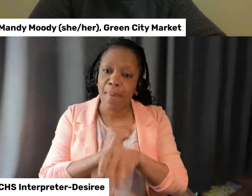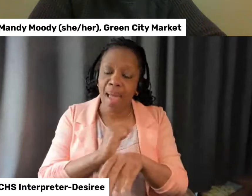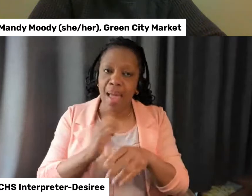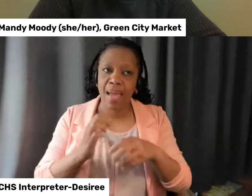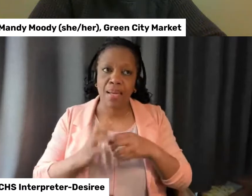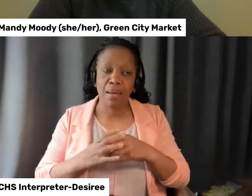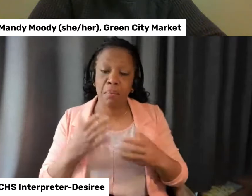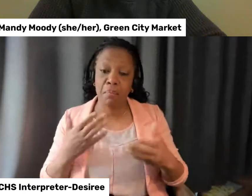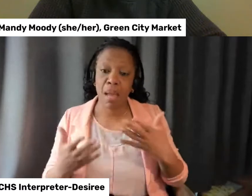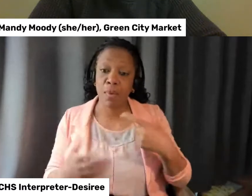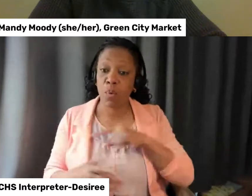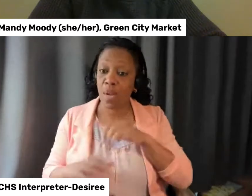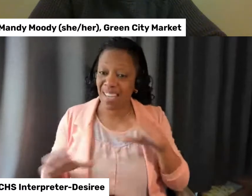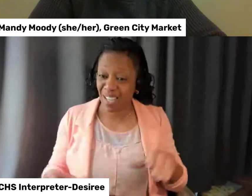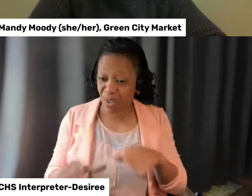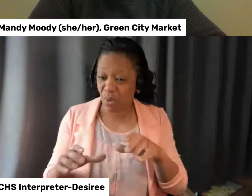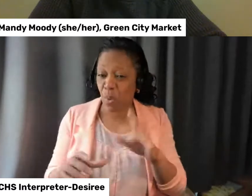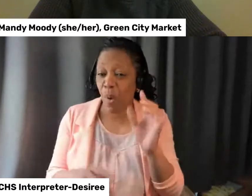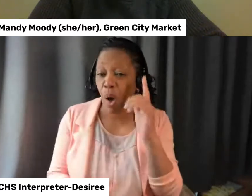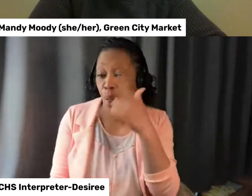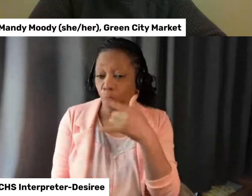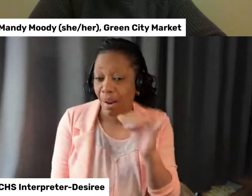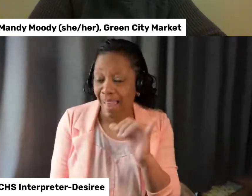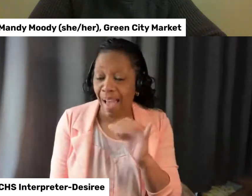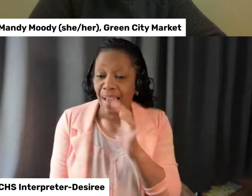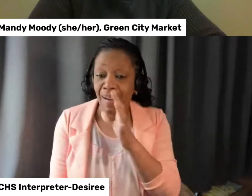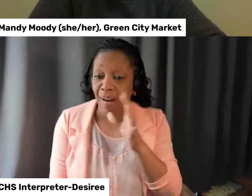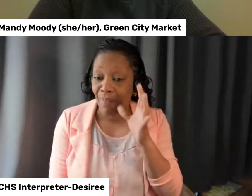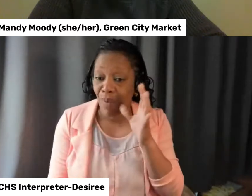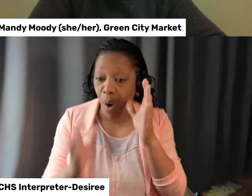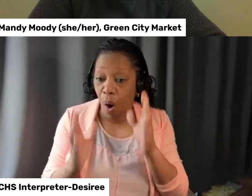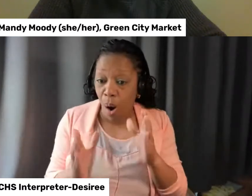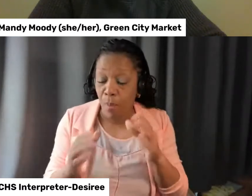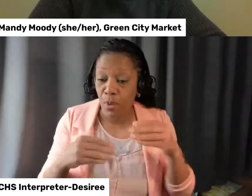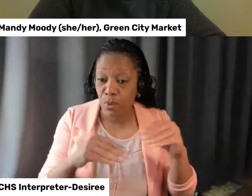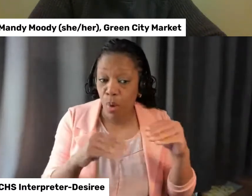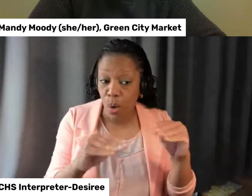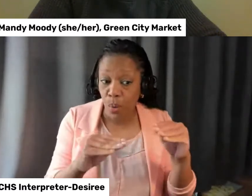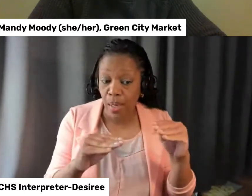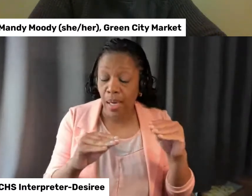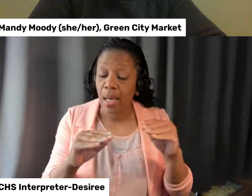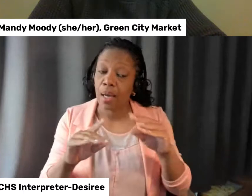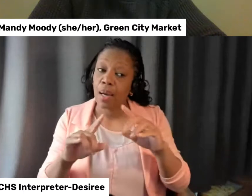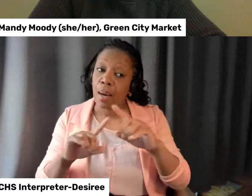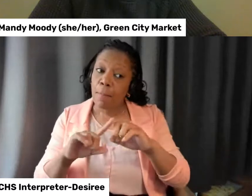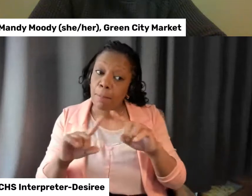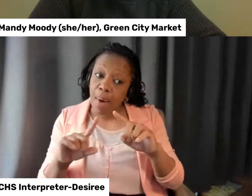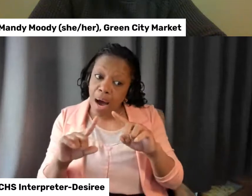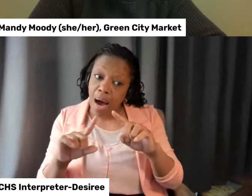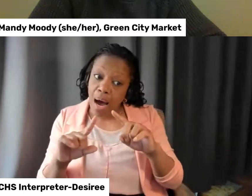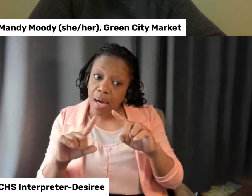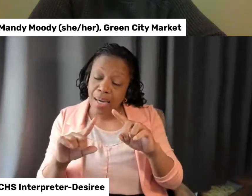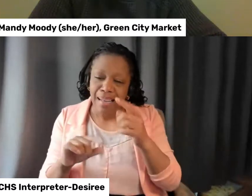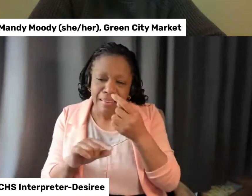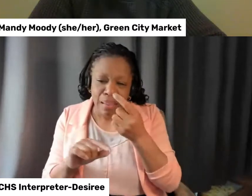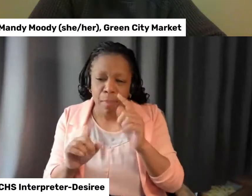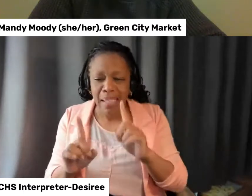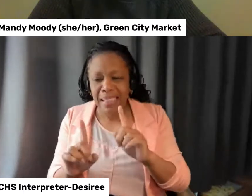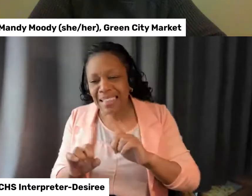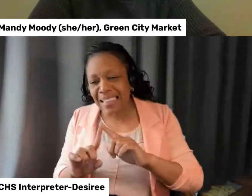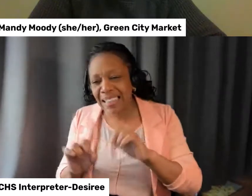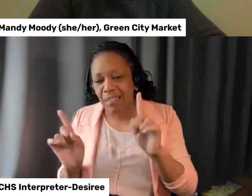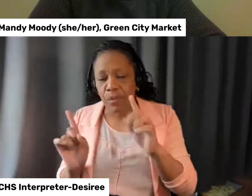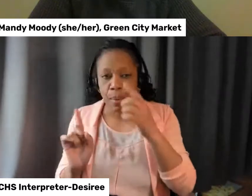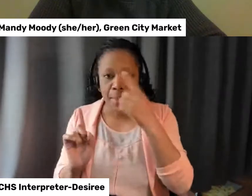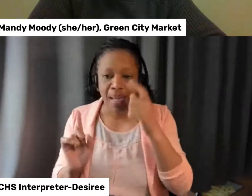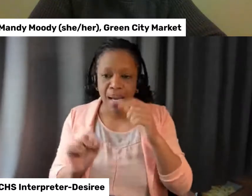a farmer's market but looks a little different because of the local in that process.